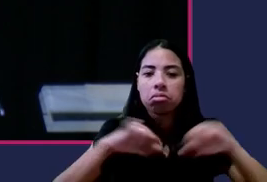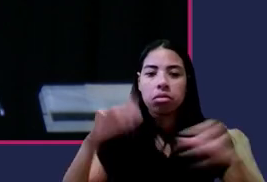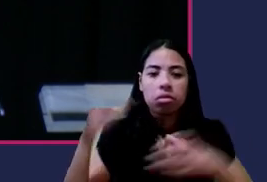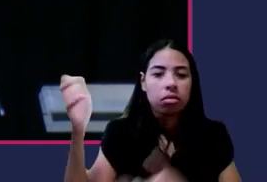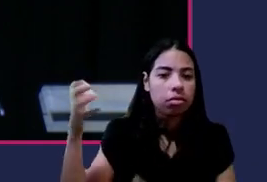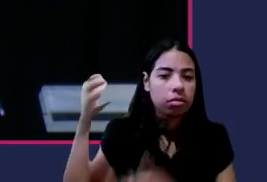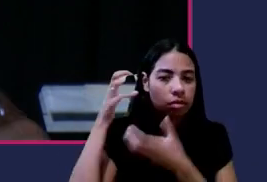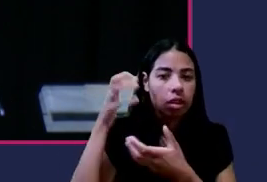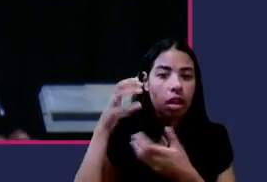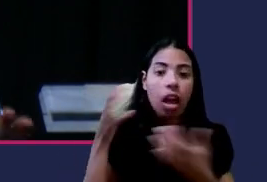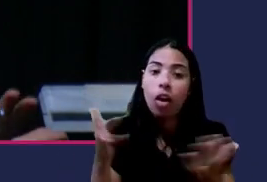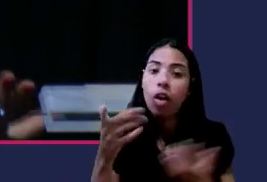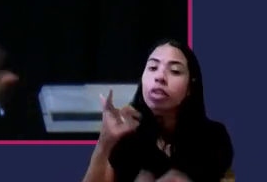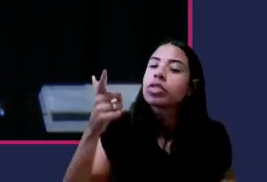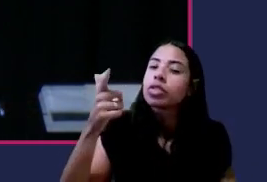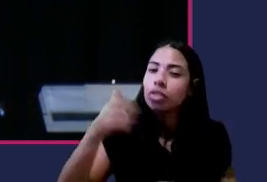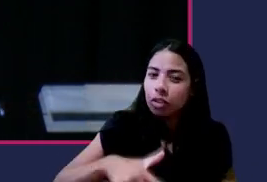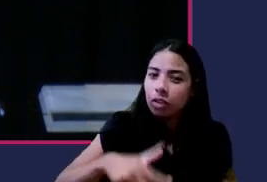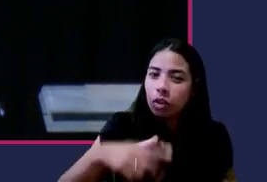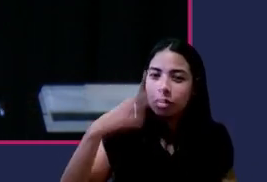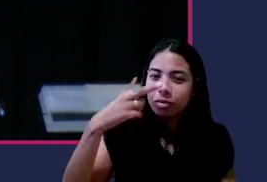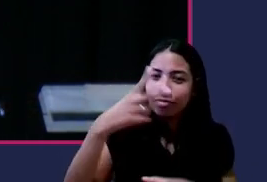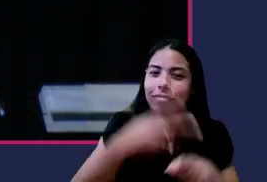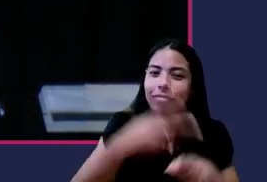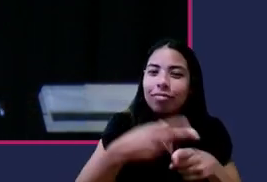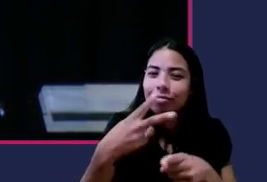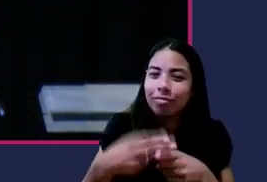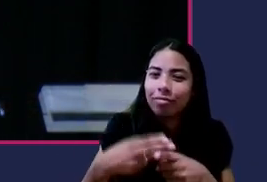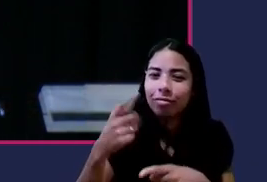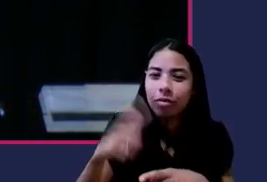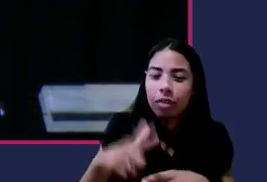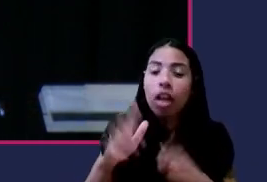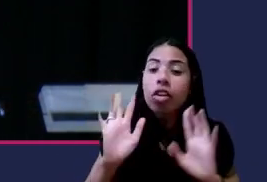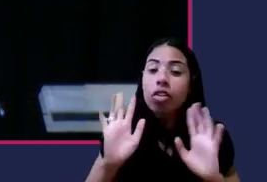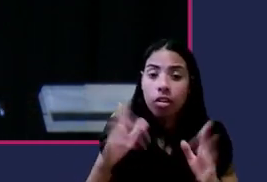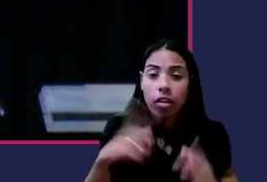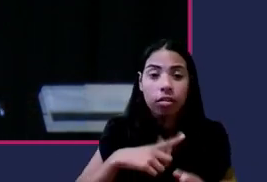what is the news? We're back here today with our